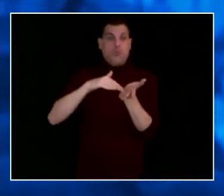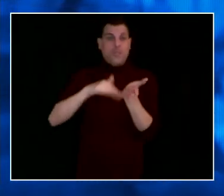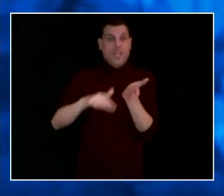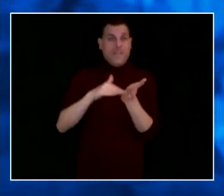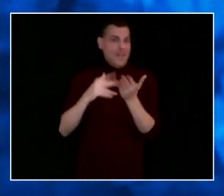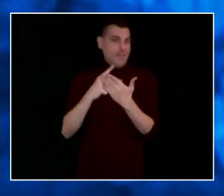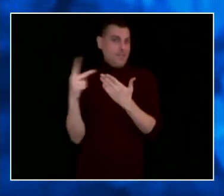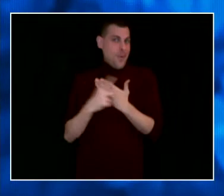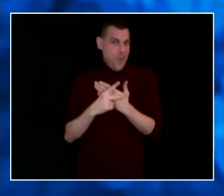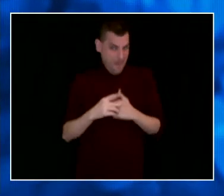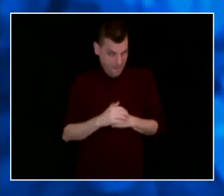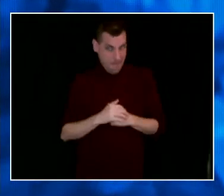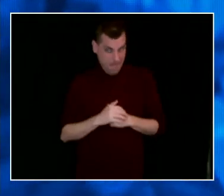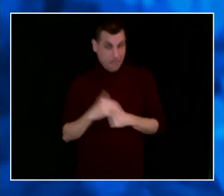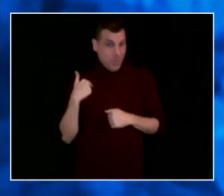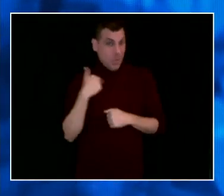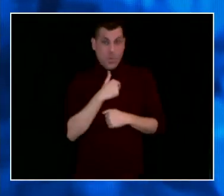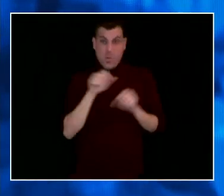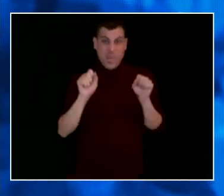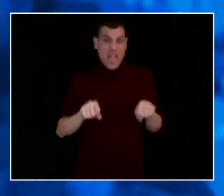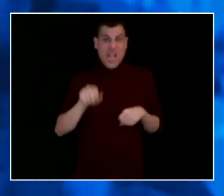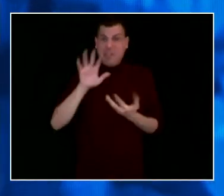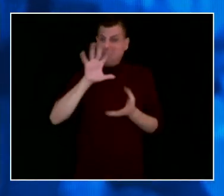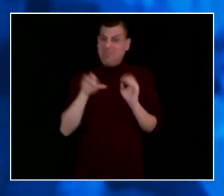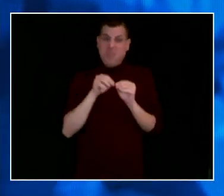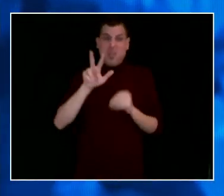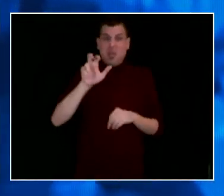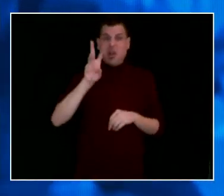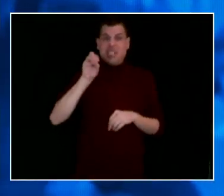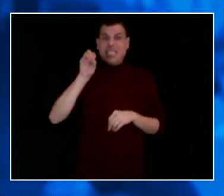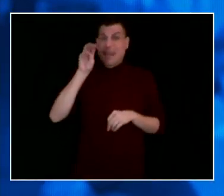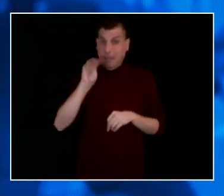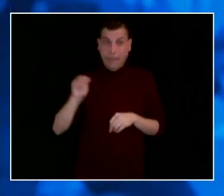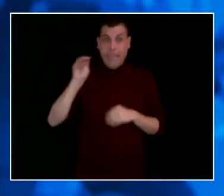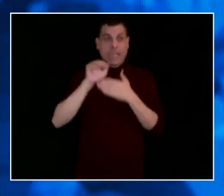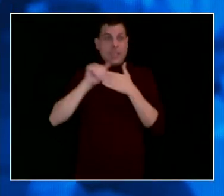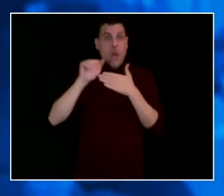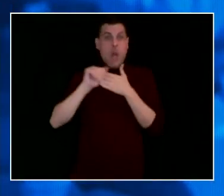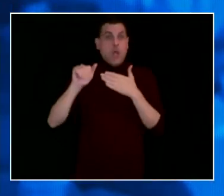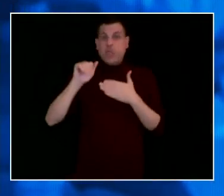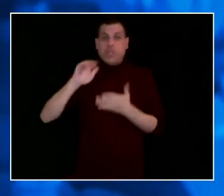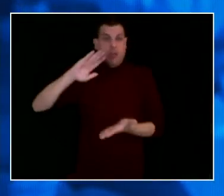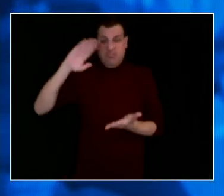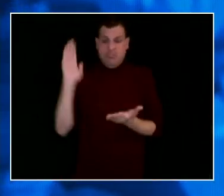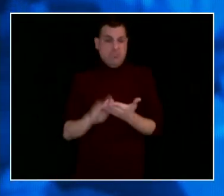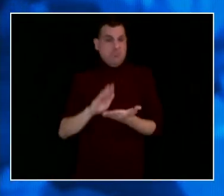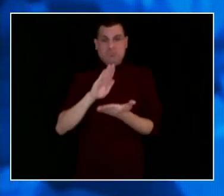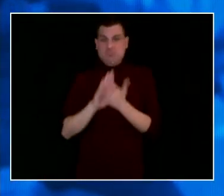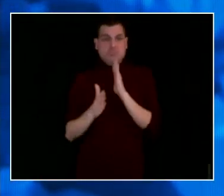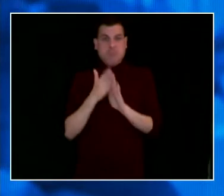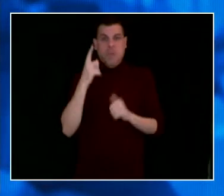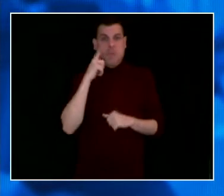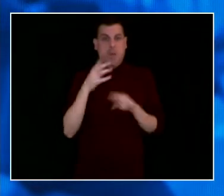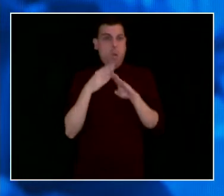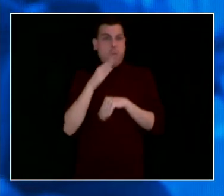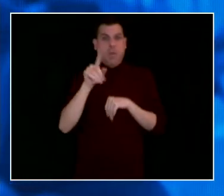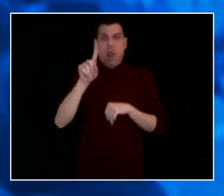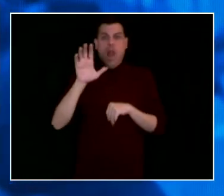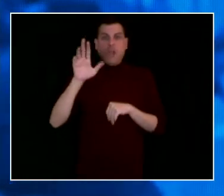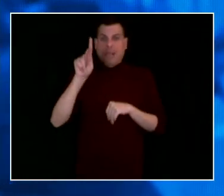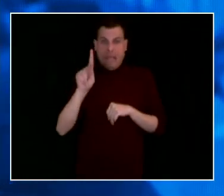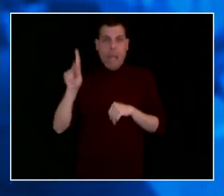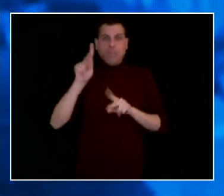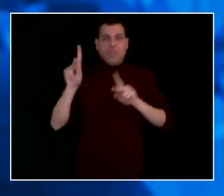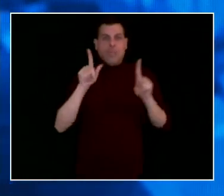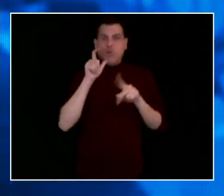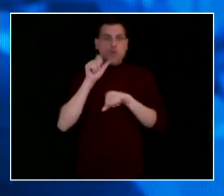out nearly $360 million in student loan debt for 100,000 city employees and family members